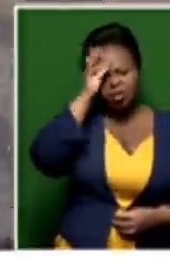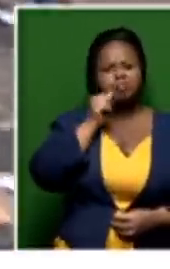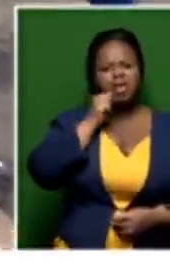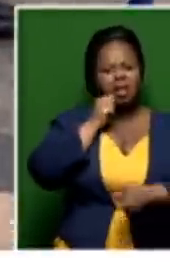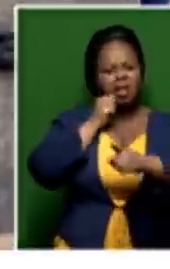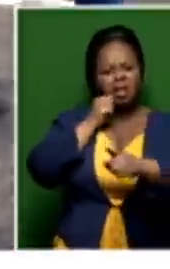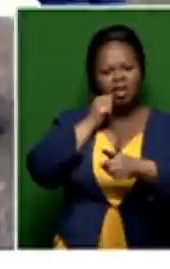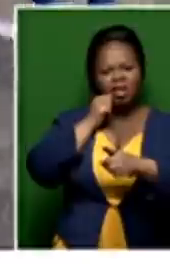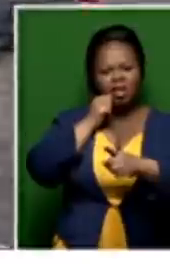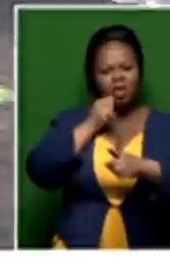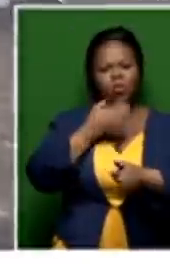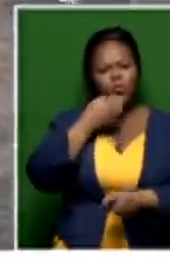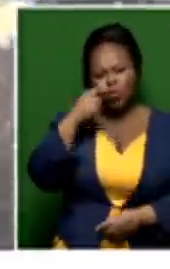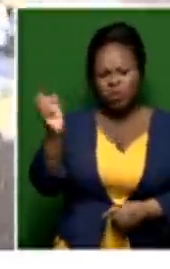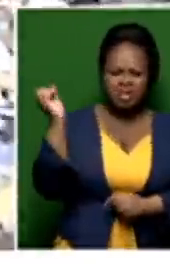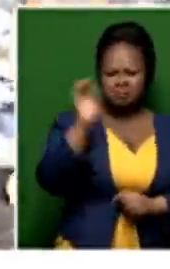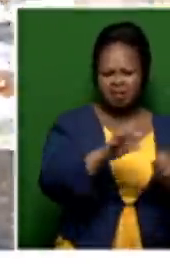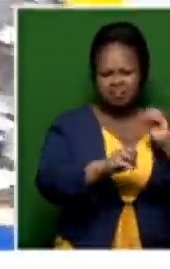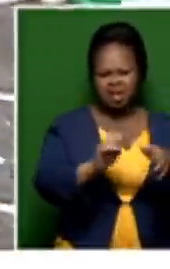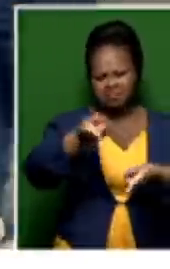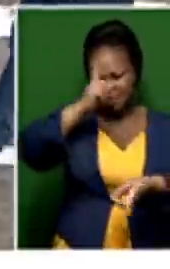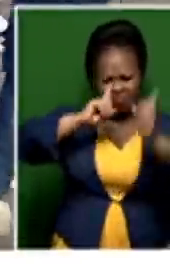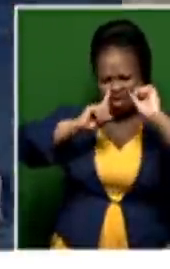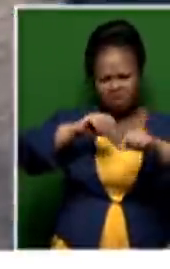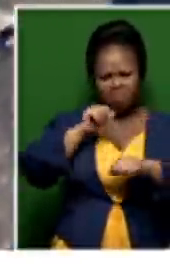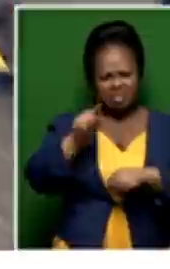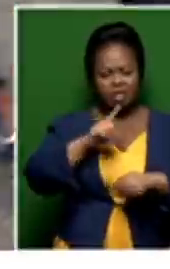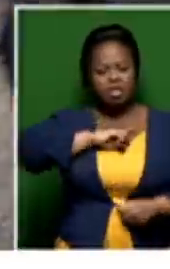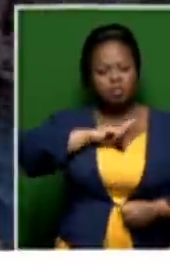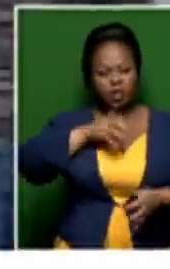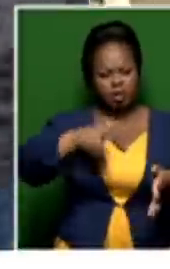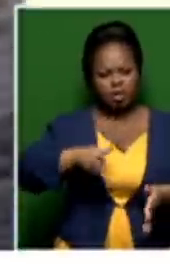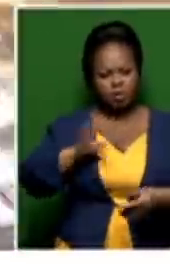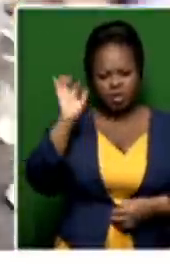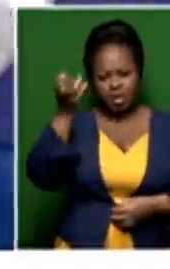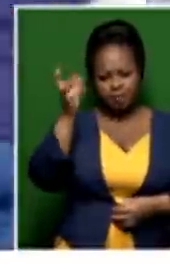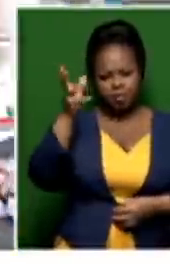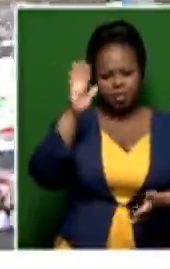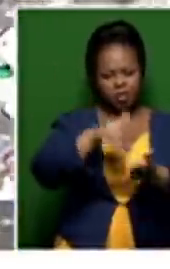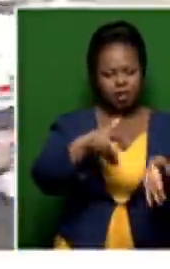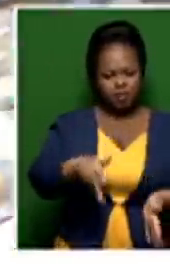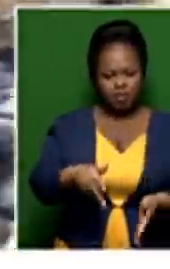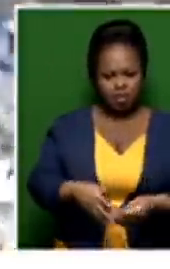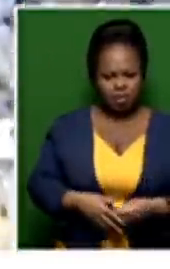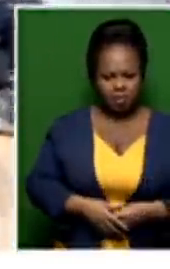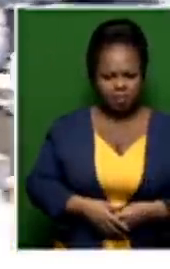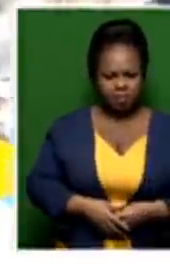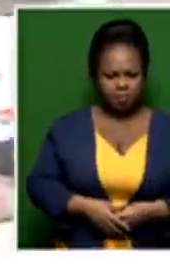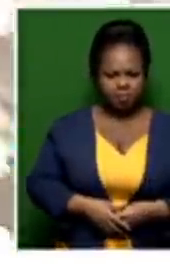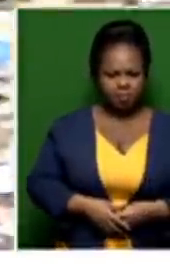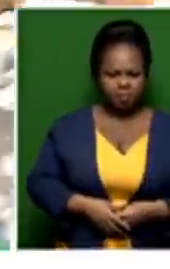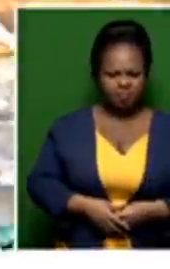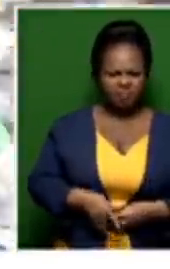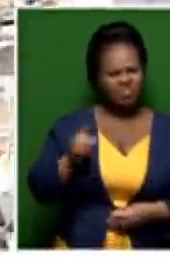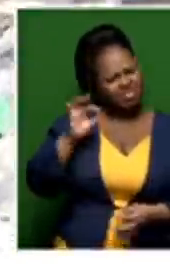officer who has been injured here. That's why the that's why the ambulance has come through at this